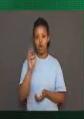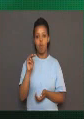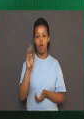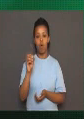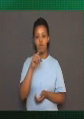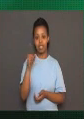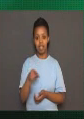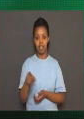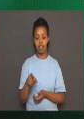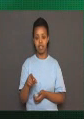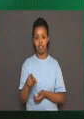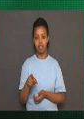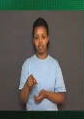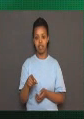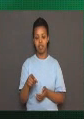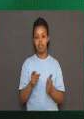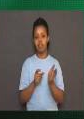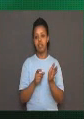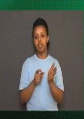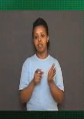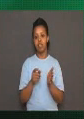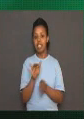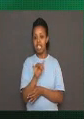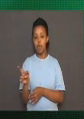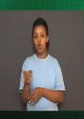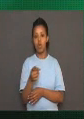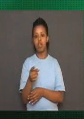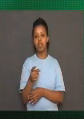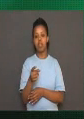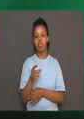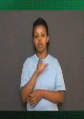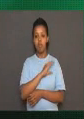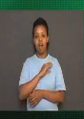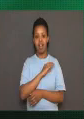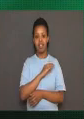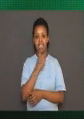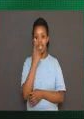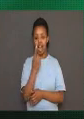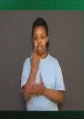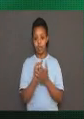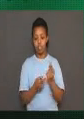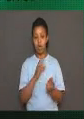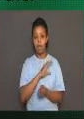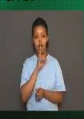Homozygous refers to having identical alleles for a single trait.